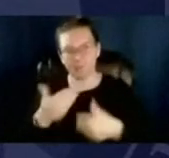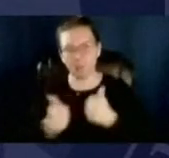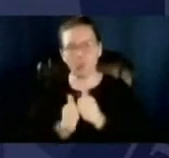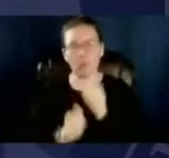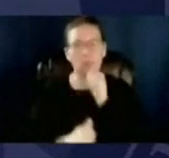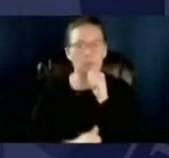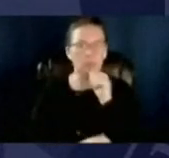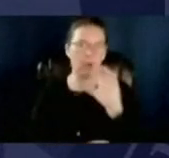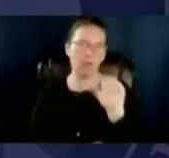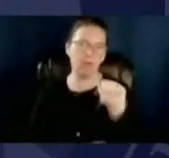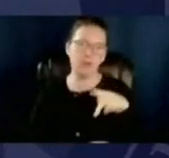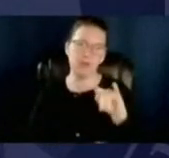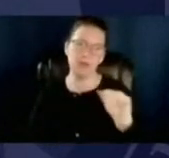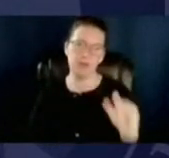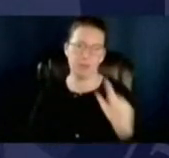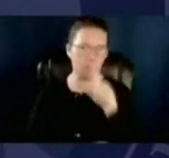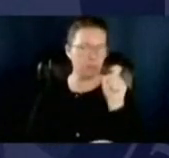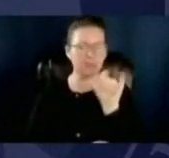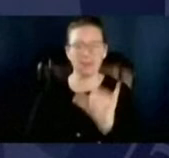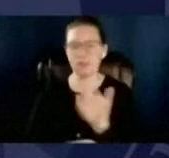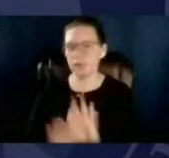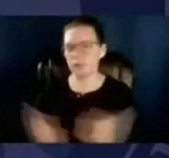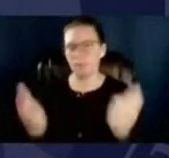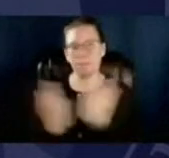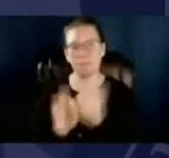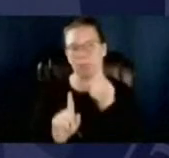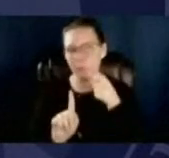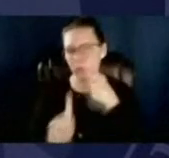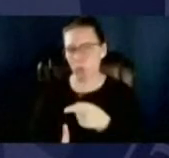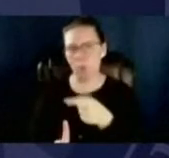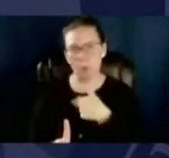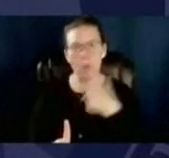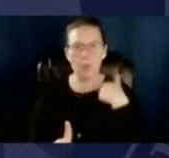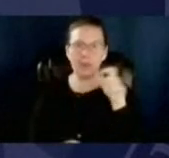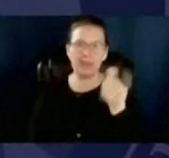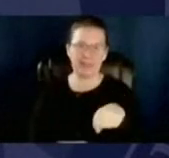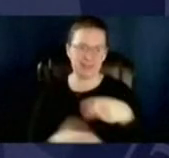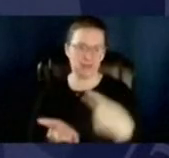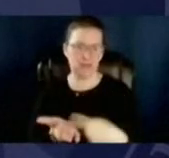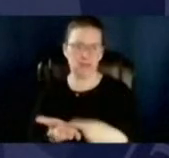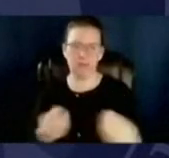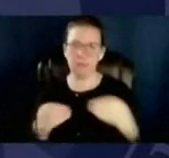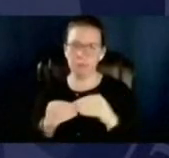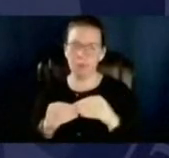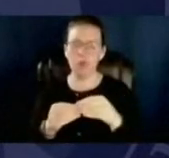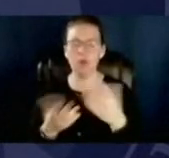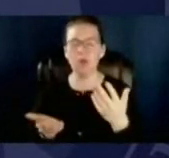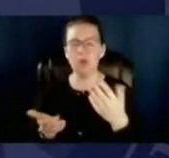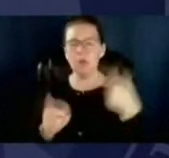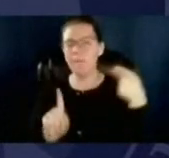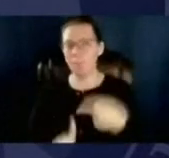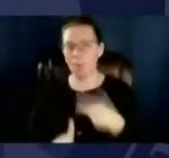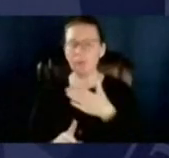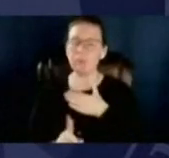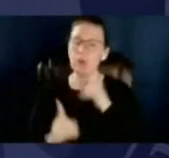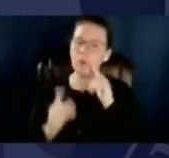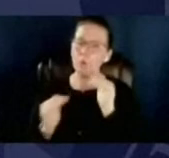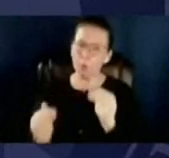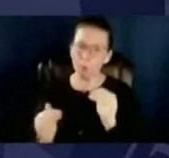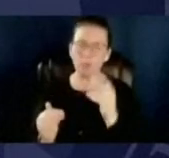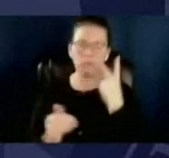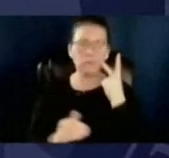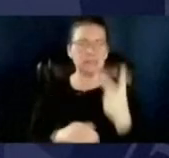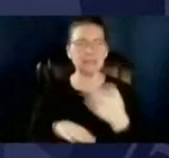remains an important objective that's yet to be taken up. And so I hope to see progress on all of